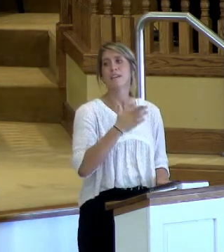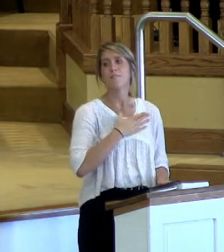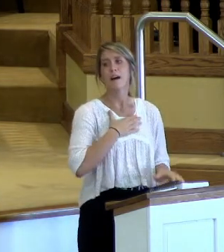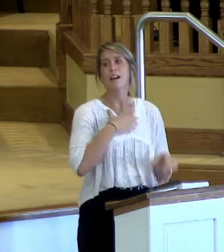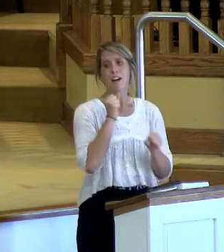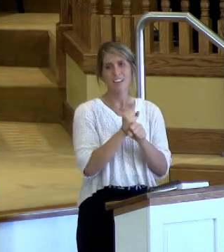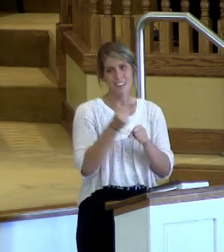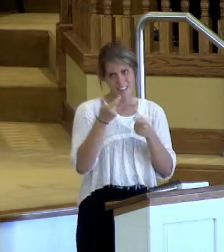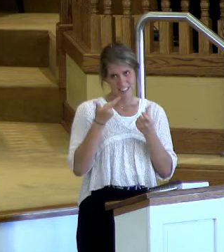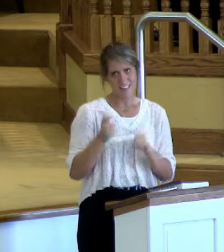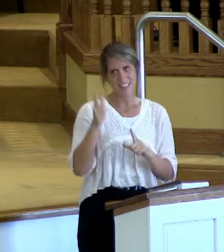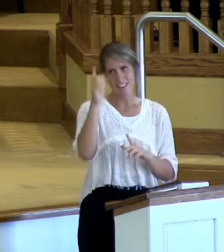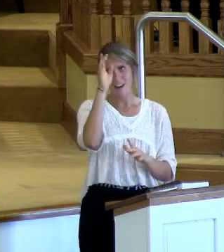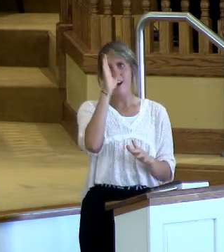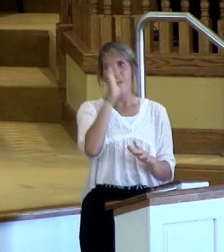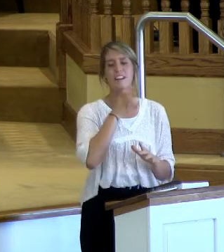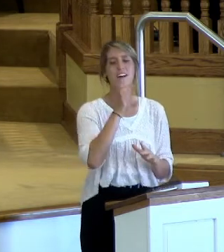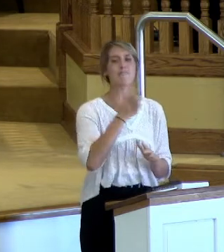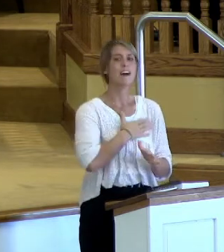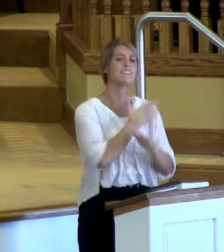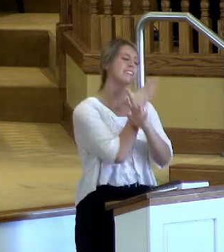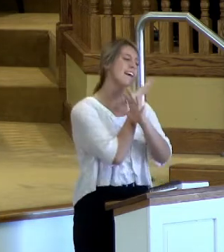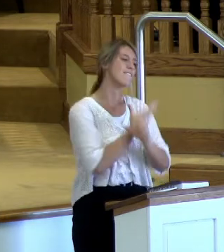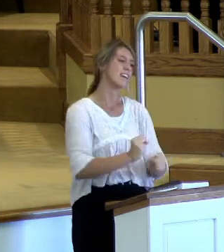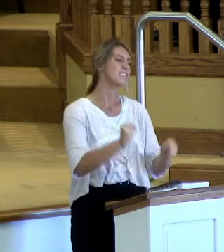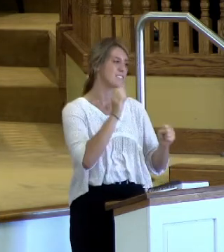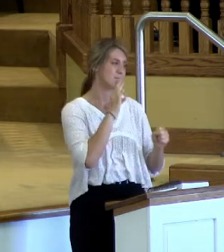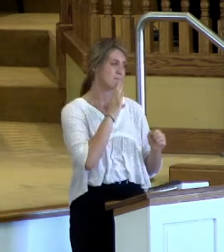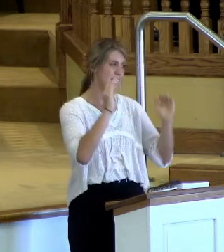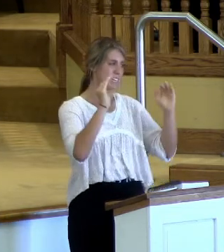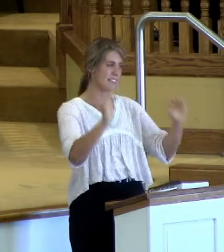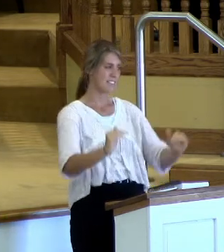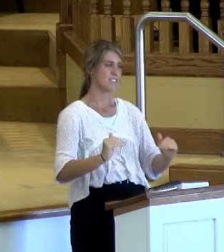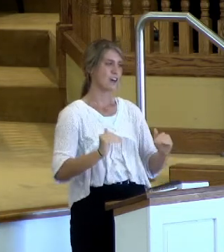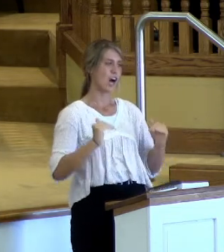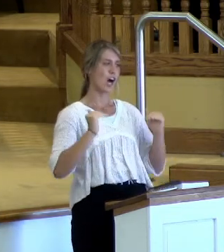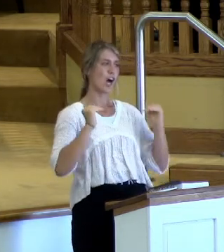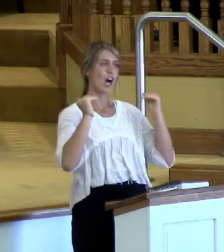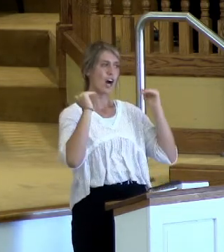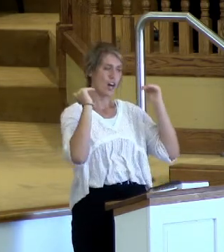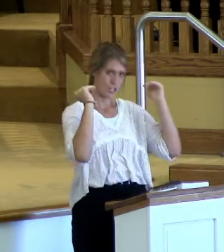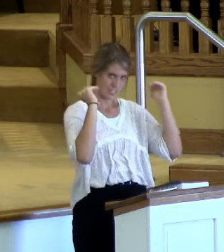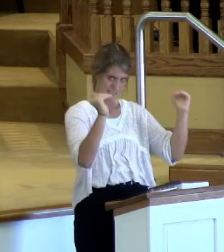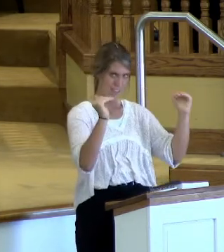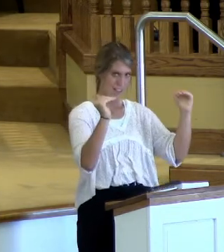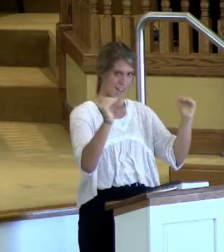Blessed be my rock, and let the God of my salvation be